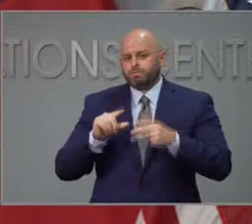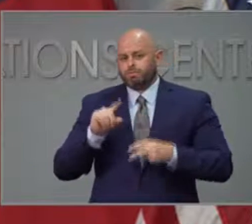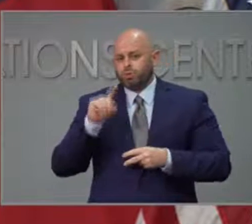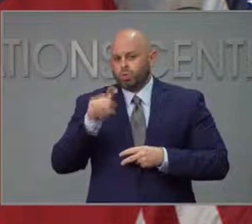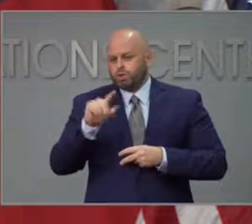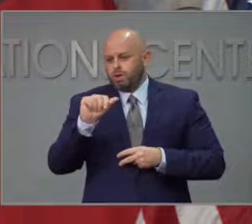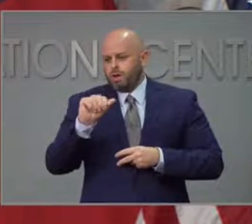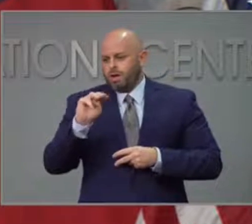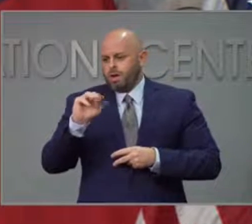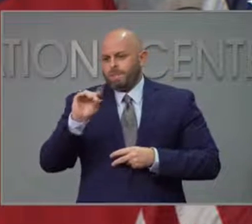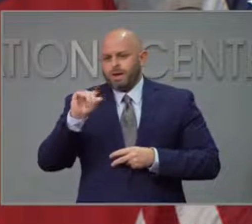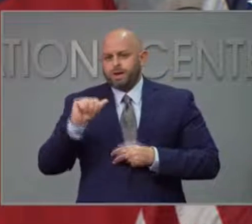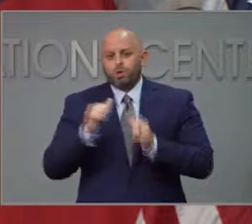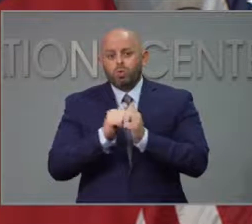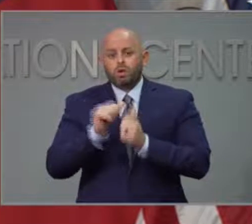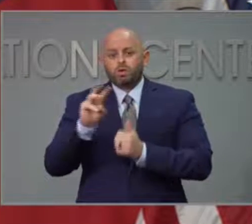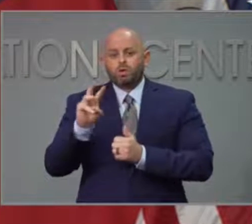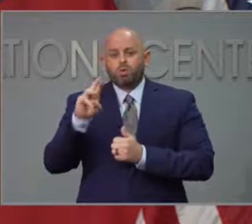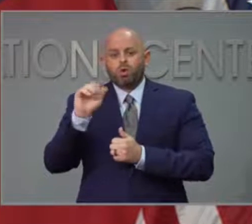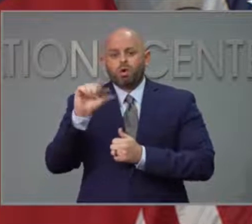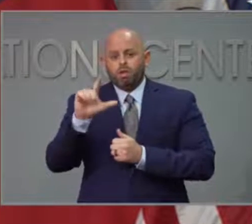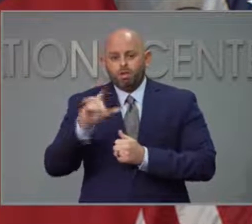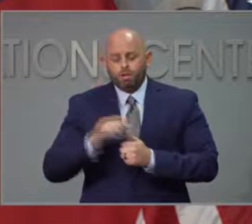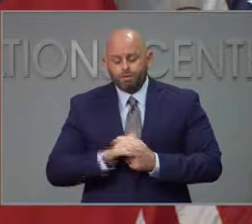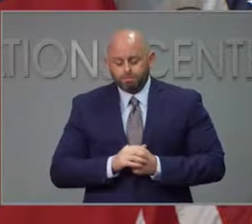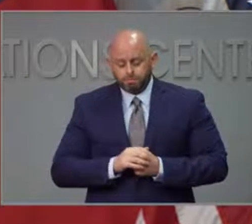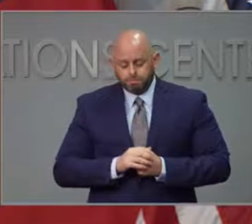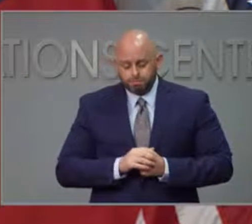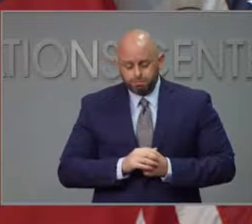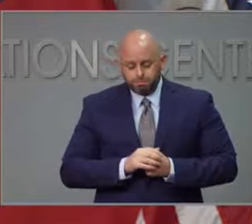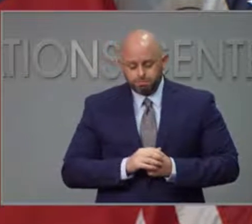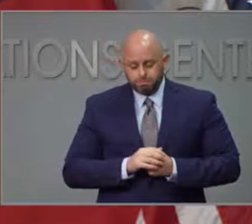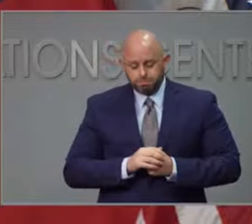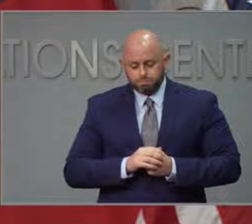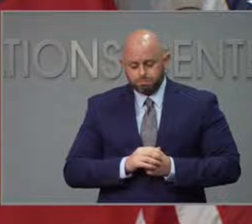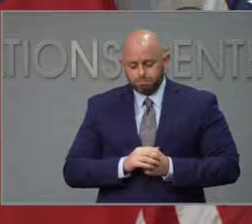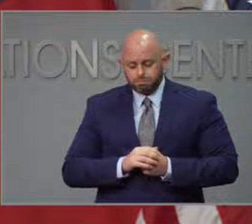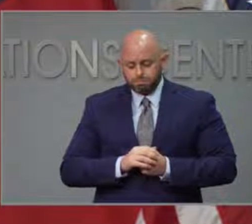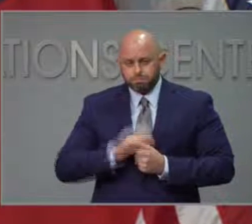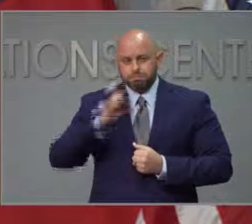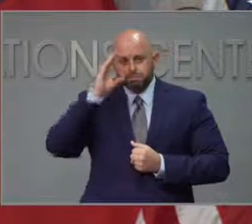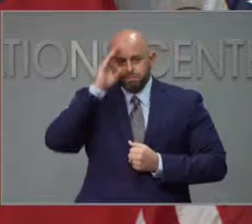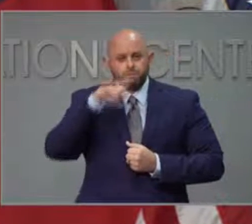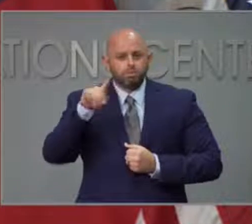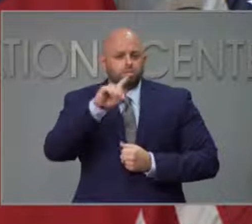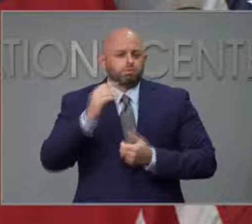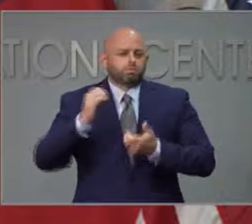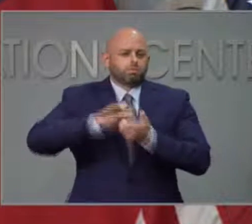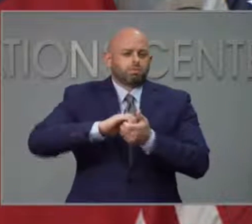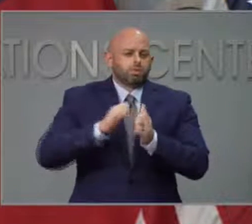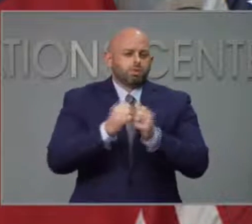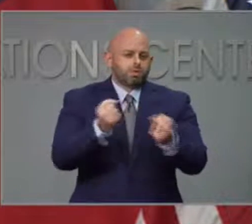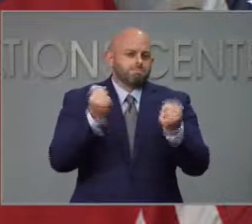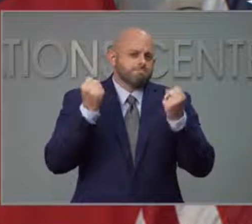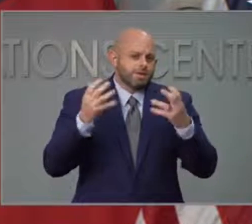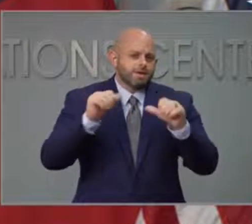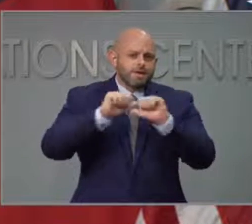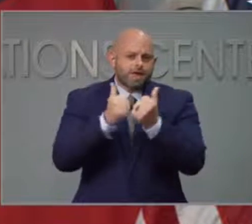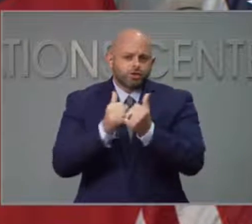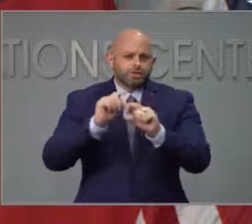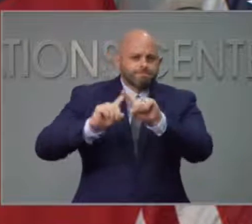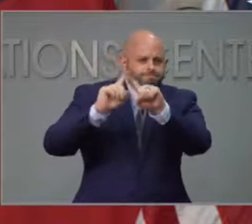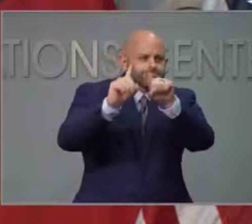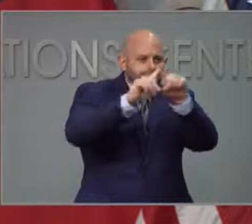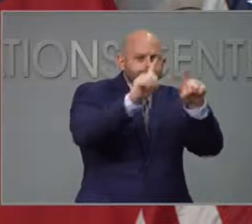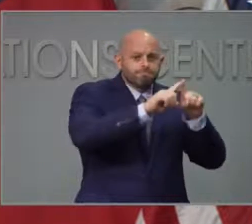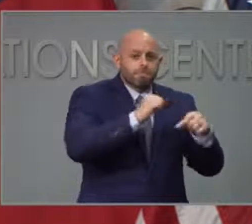Yes, thank you. One more question. I know you've partnered with a lot of agencies to secure the election and the election results,